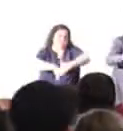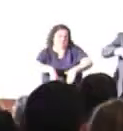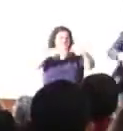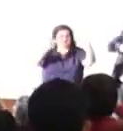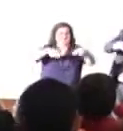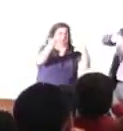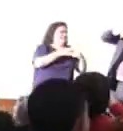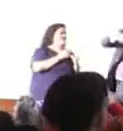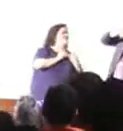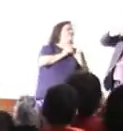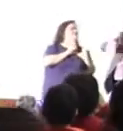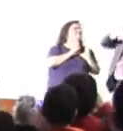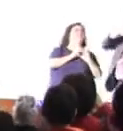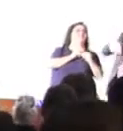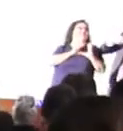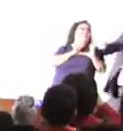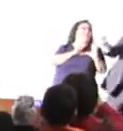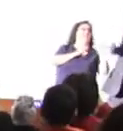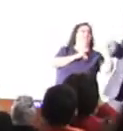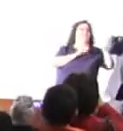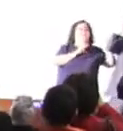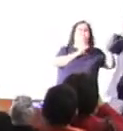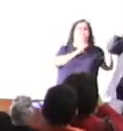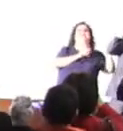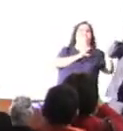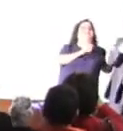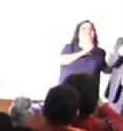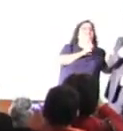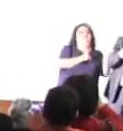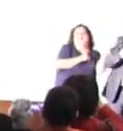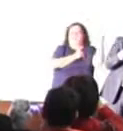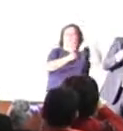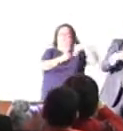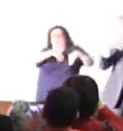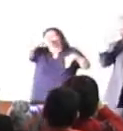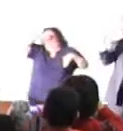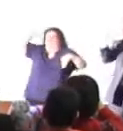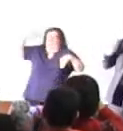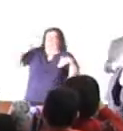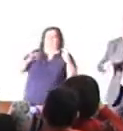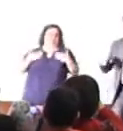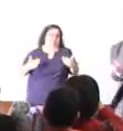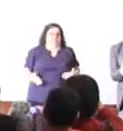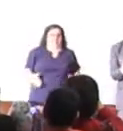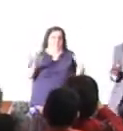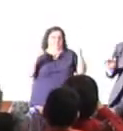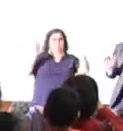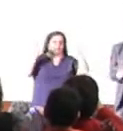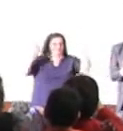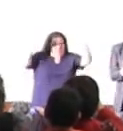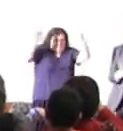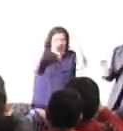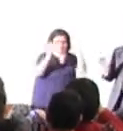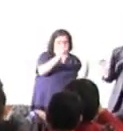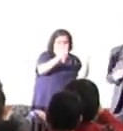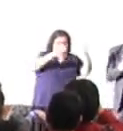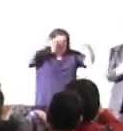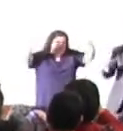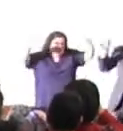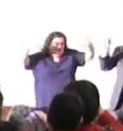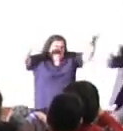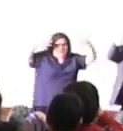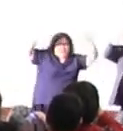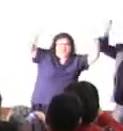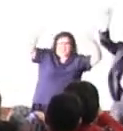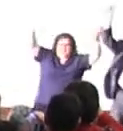grab a boyfriend, sweaty down. Let's dance. Move your whole body and let's start the party. Too much number one girl can make a